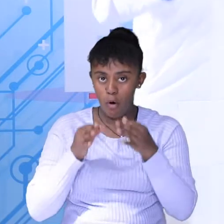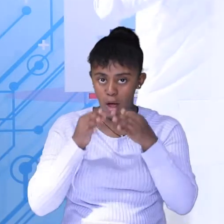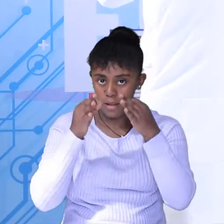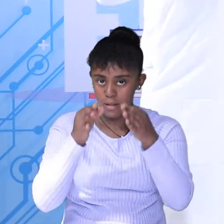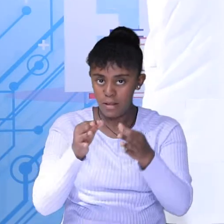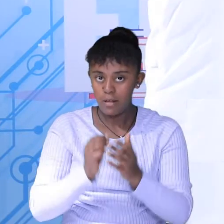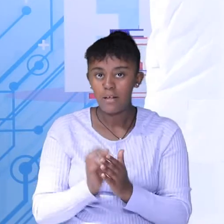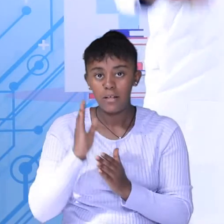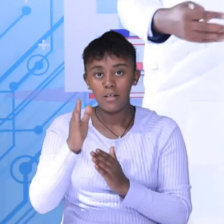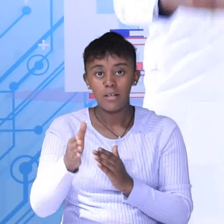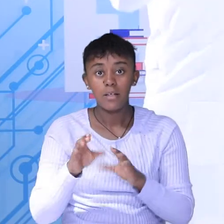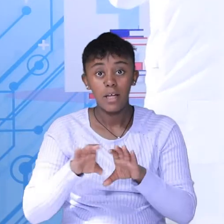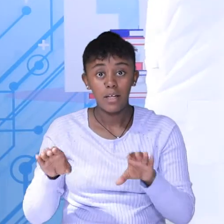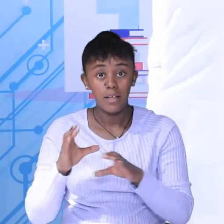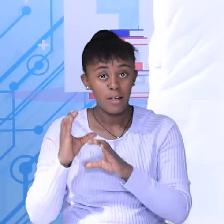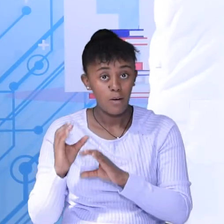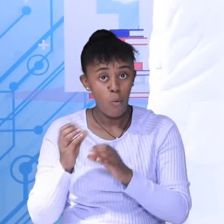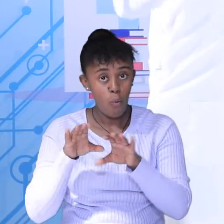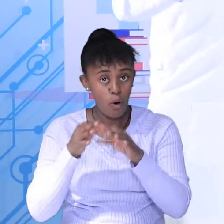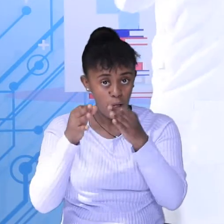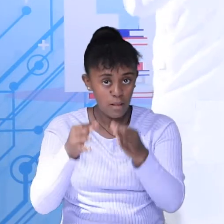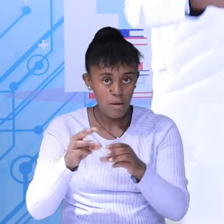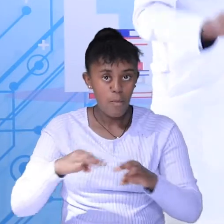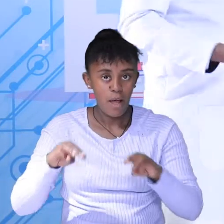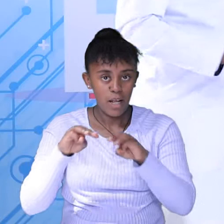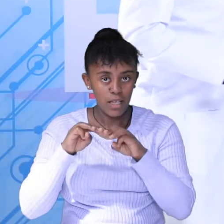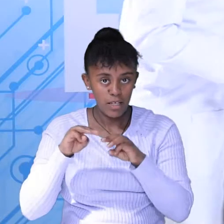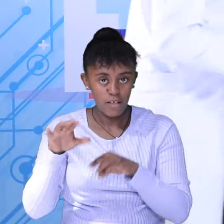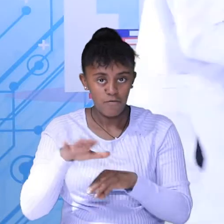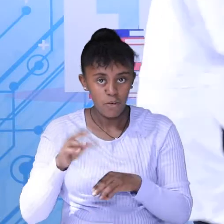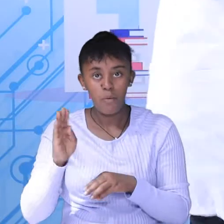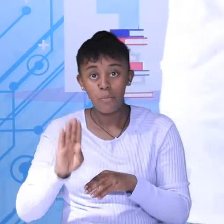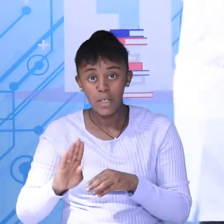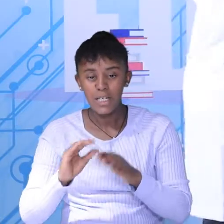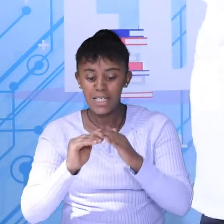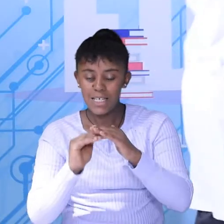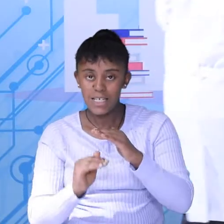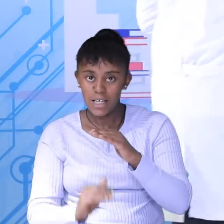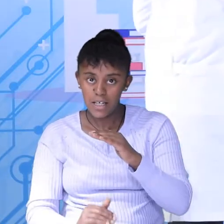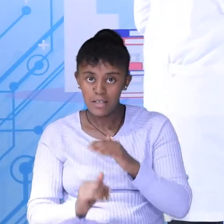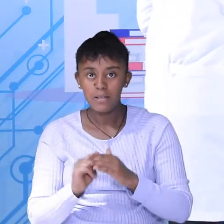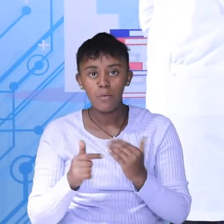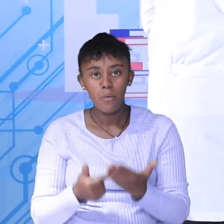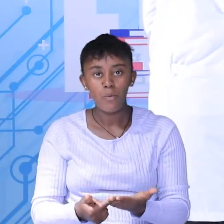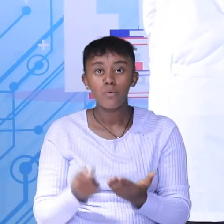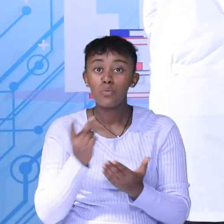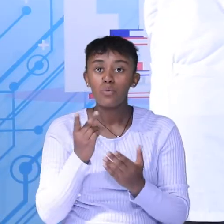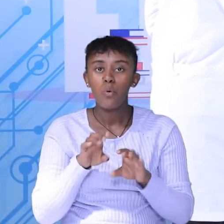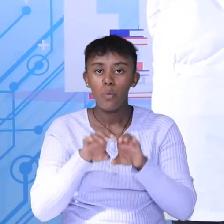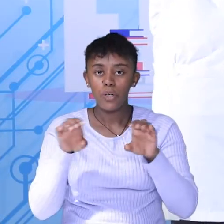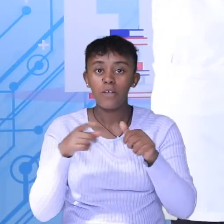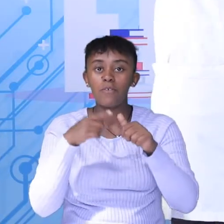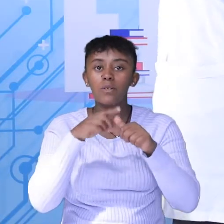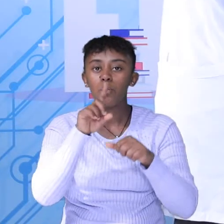further from a current carrying conductor, the magnetic field gradually decreases linearly. So therefore, equating these two equations, the